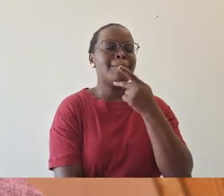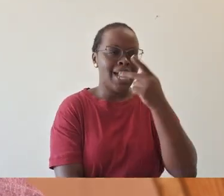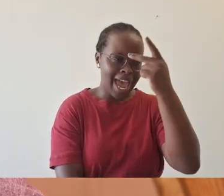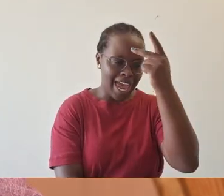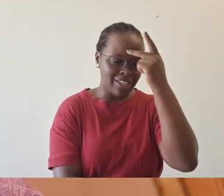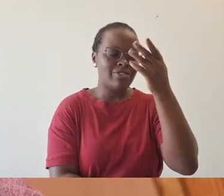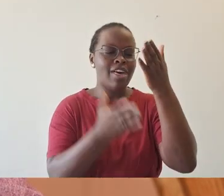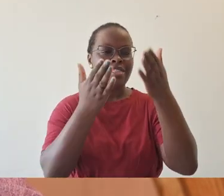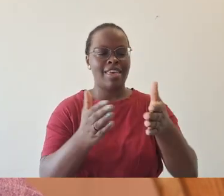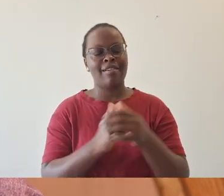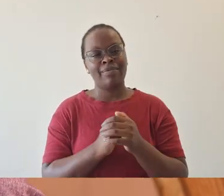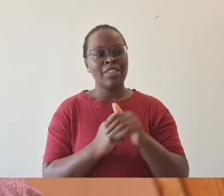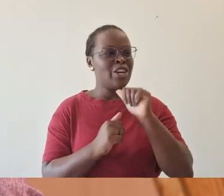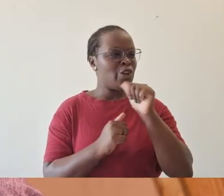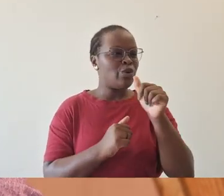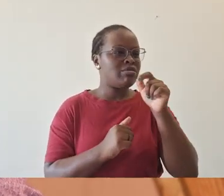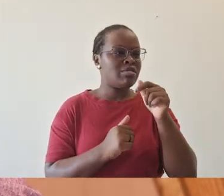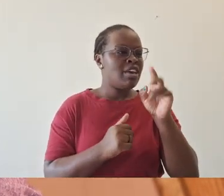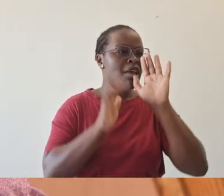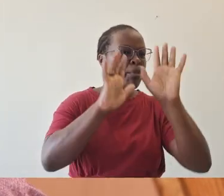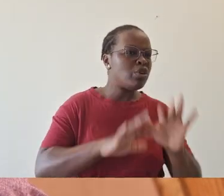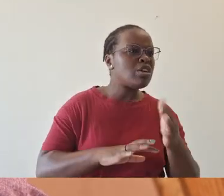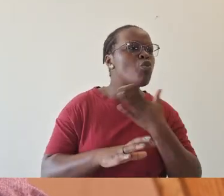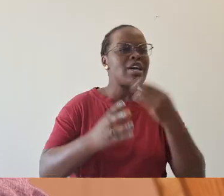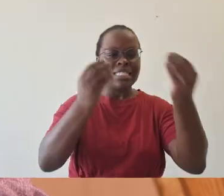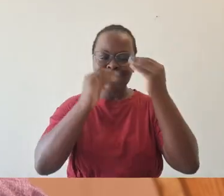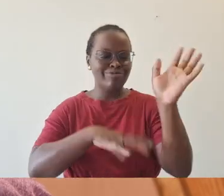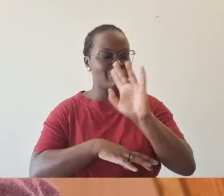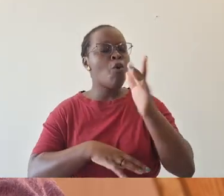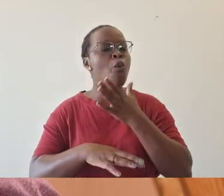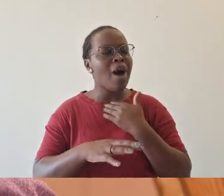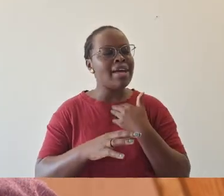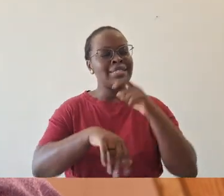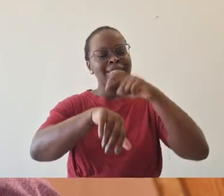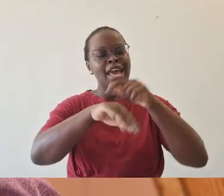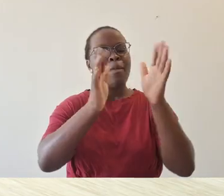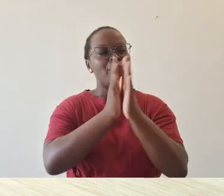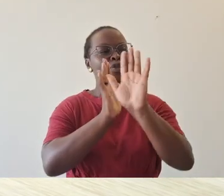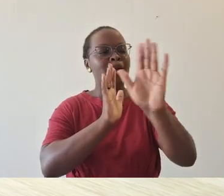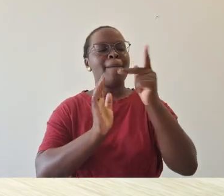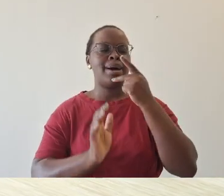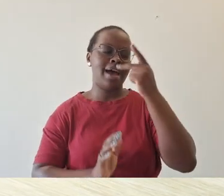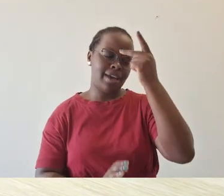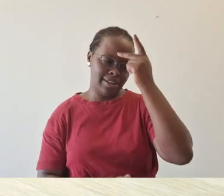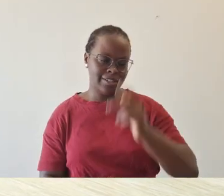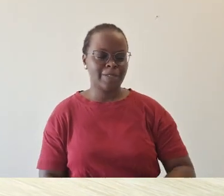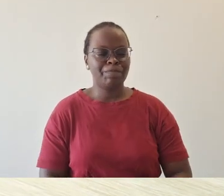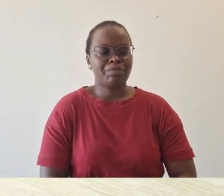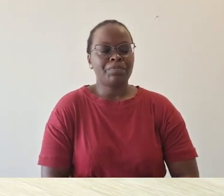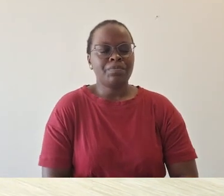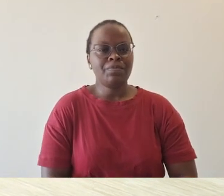me. So not really that they were taught. And I think that for me is a big plus. Nancy, in the context of also like